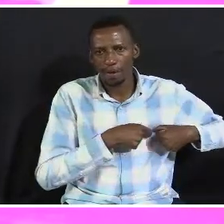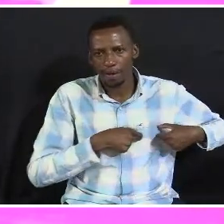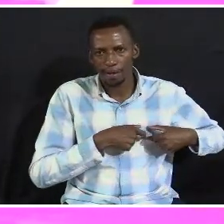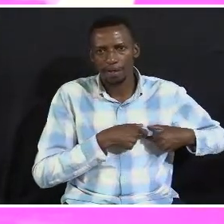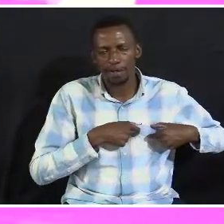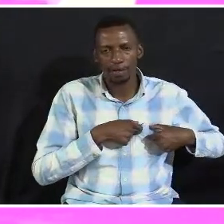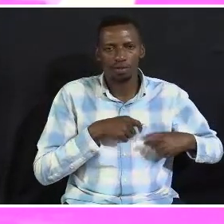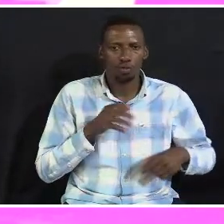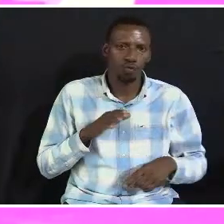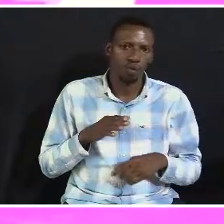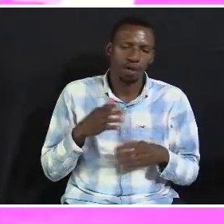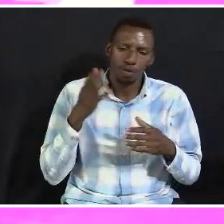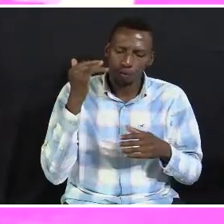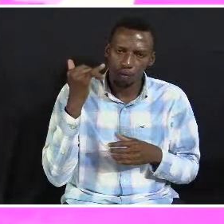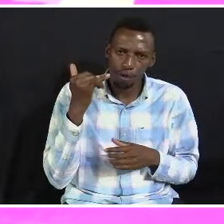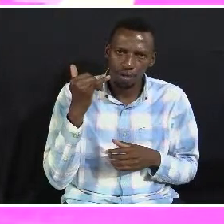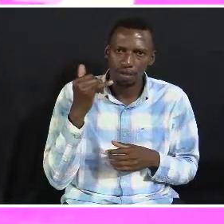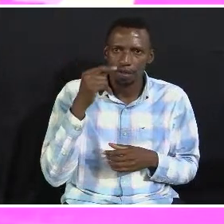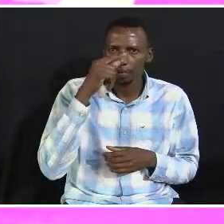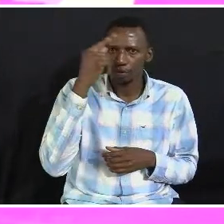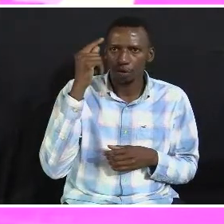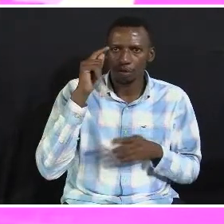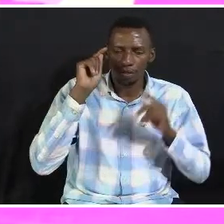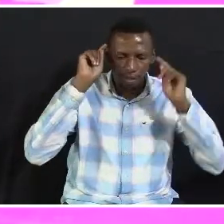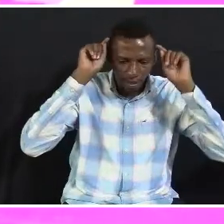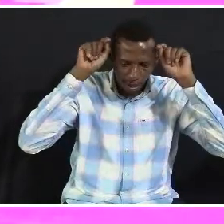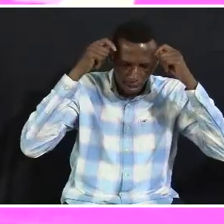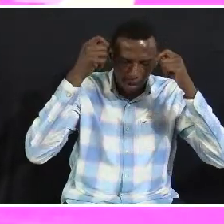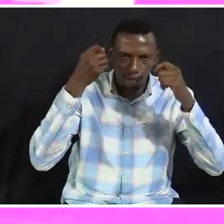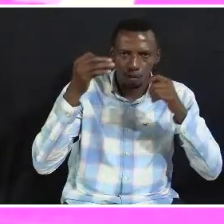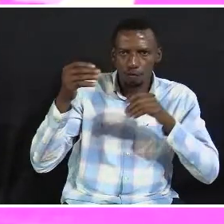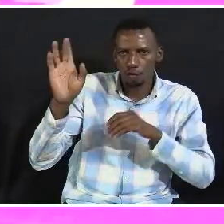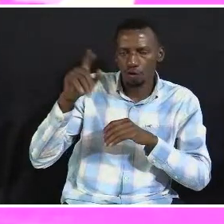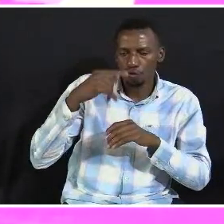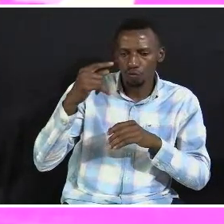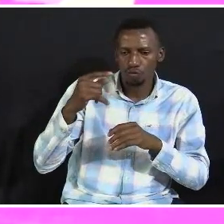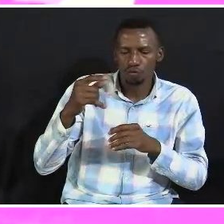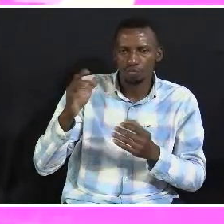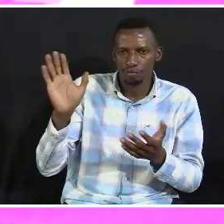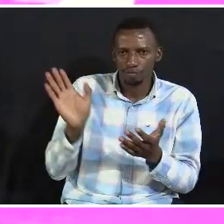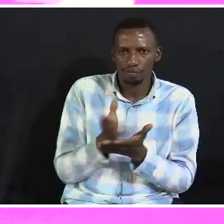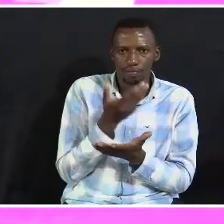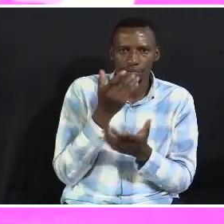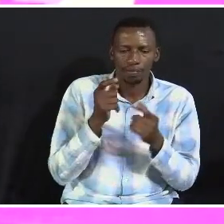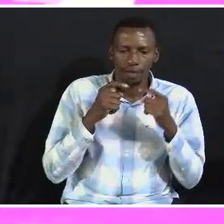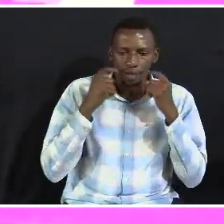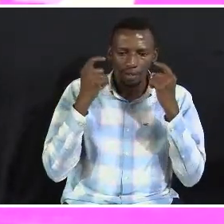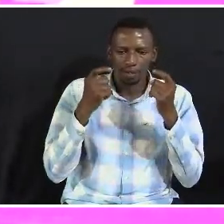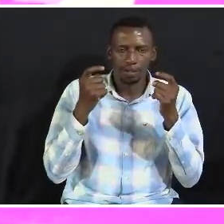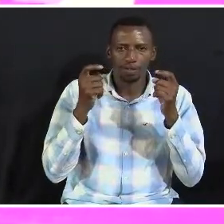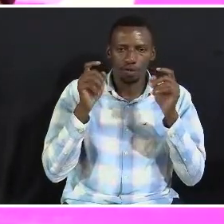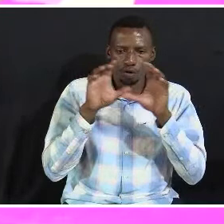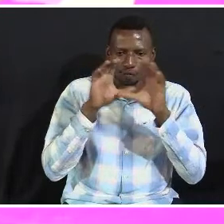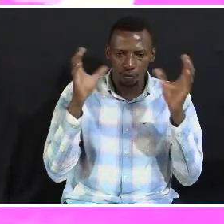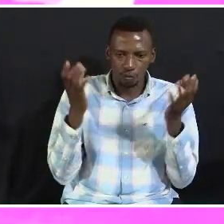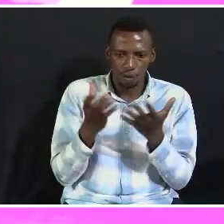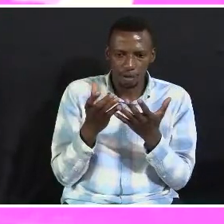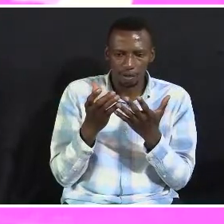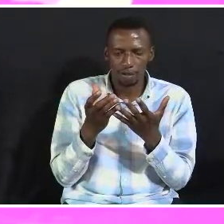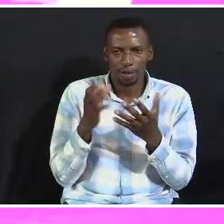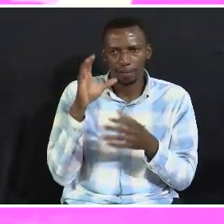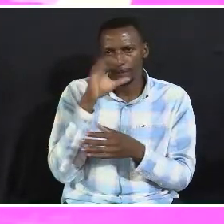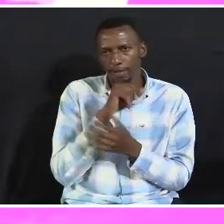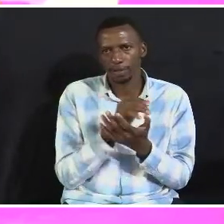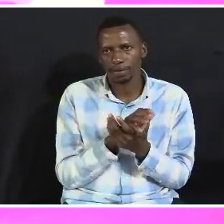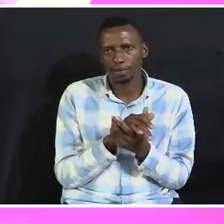is it so? It is because the Lamb of God who takes away the sin of the world is missing. Why are thefts and